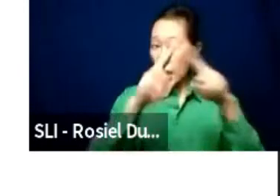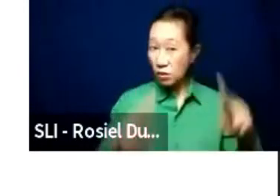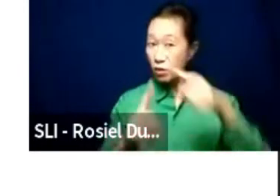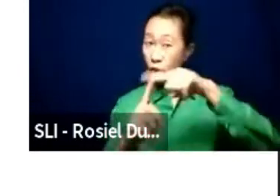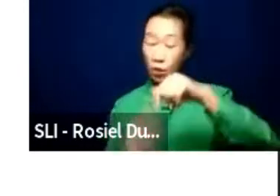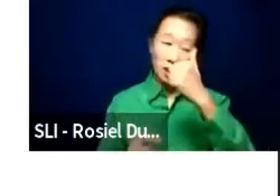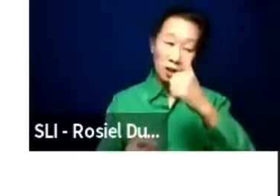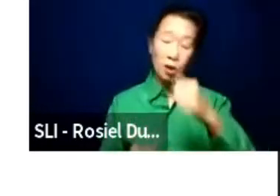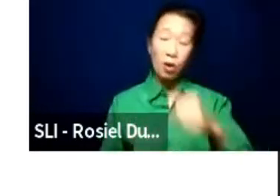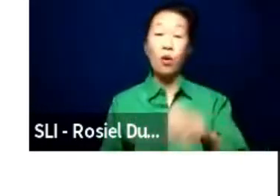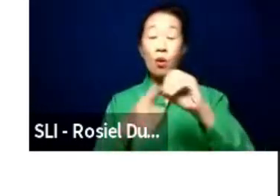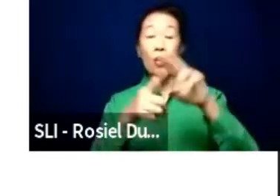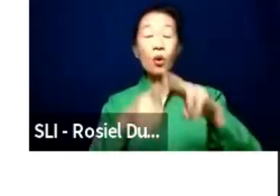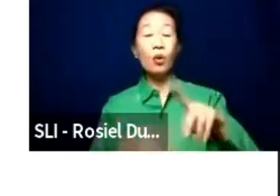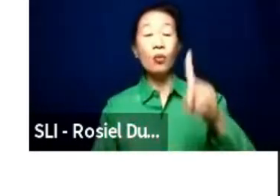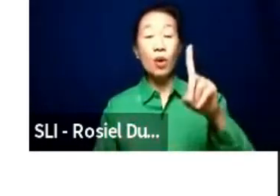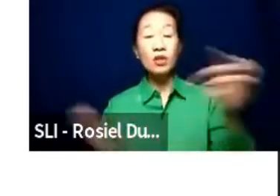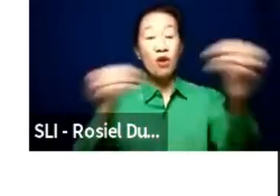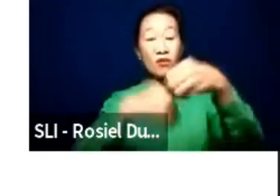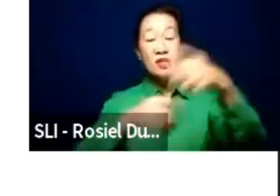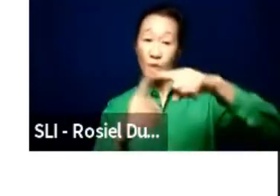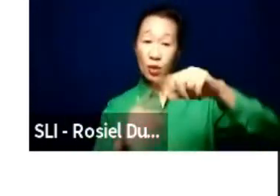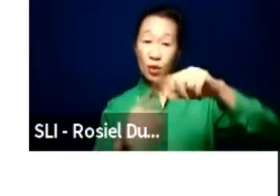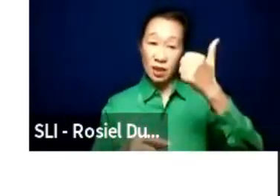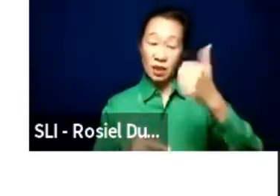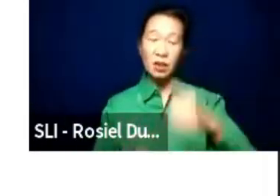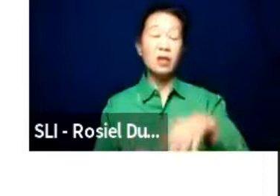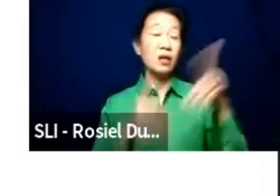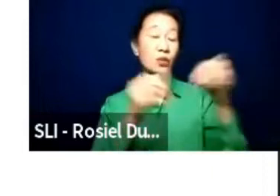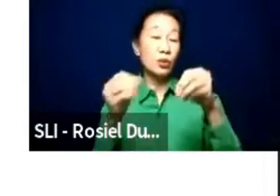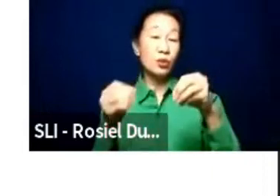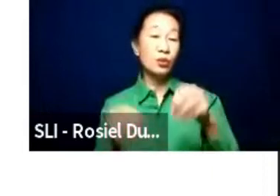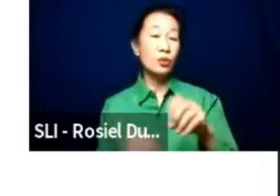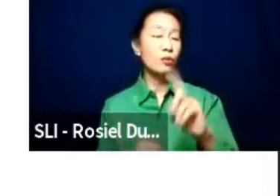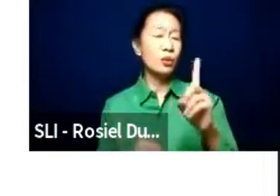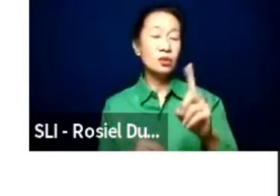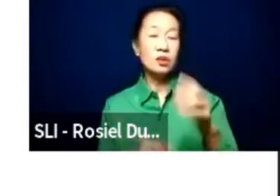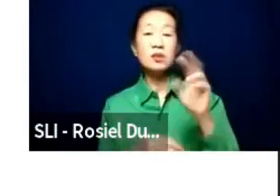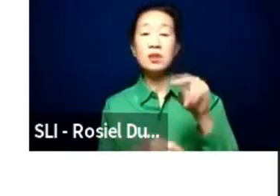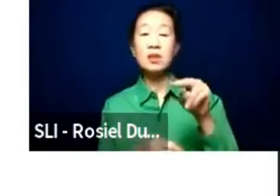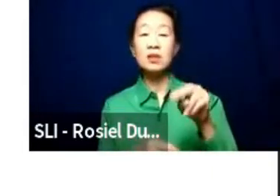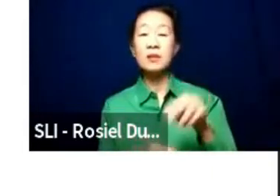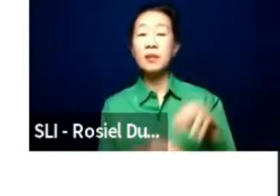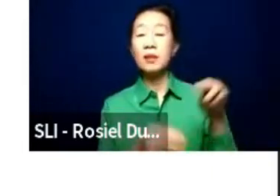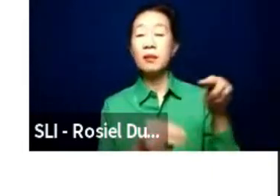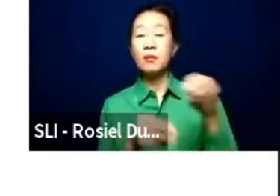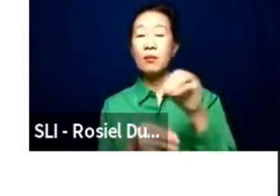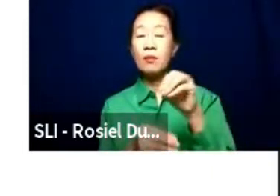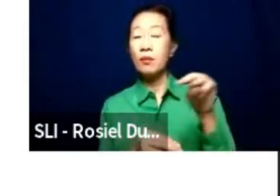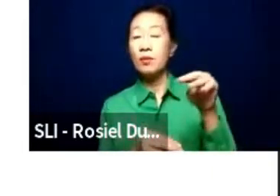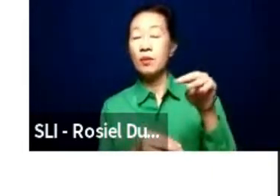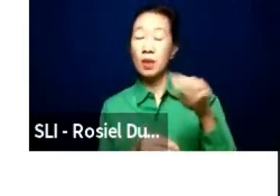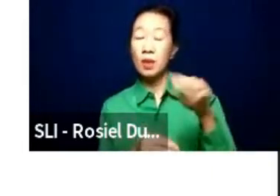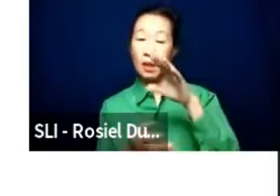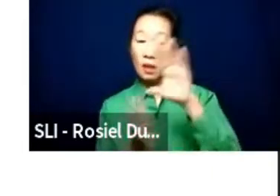another, or one office to another, and then they do the work there. So there are mobile crews, for example, for car